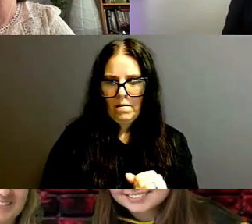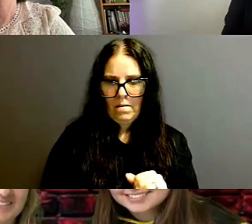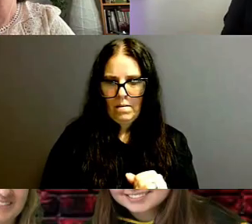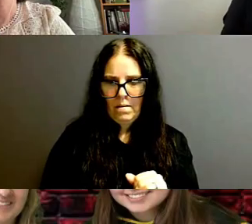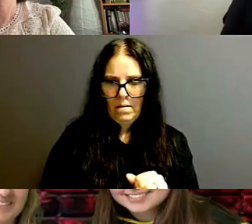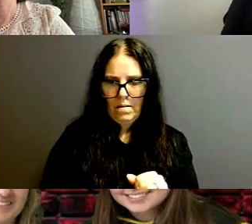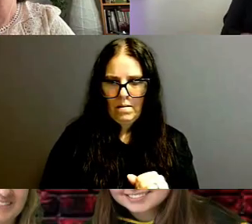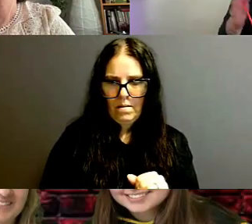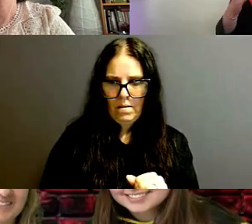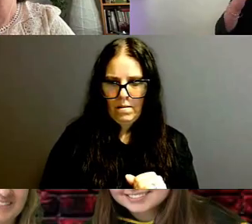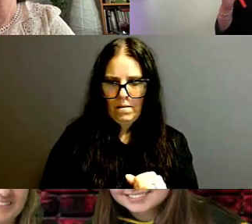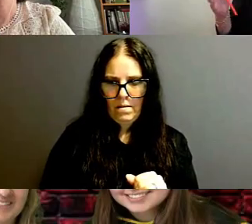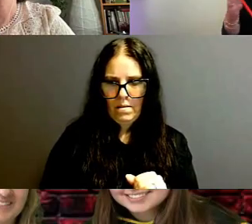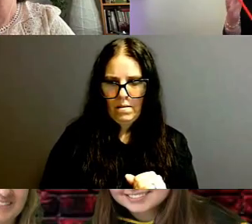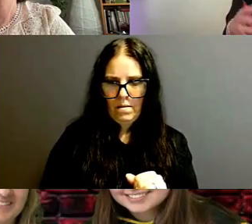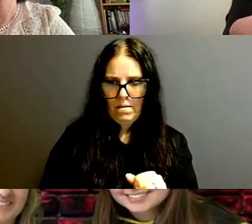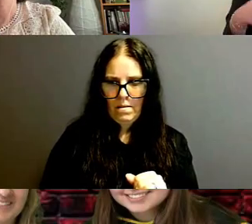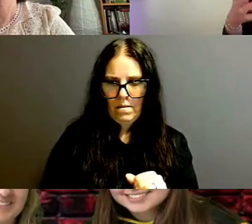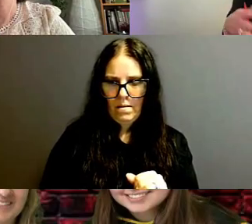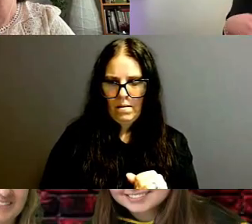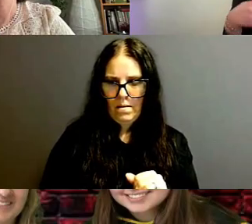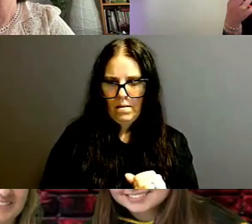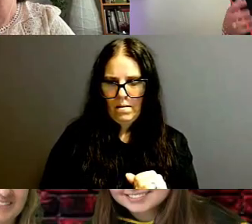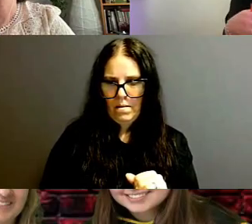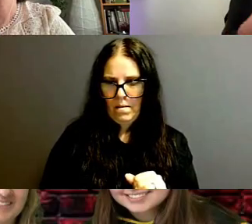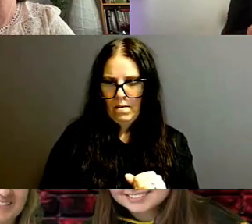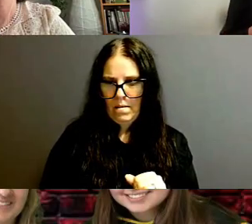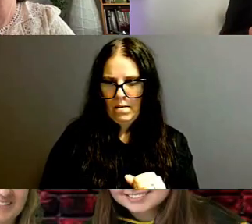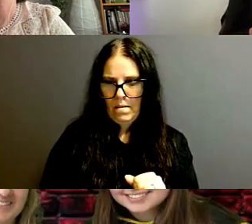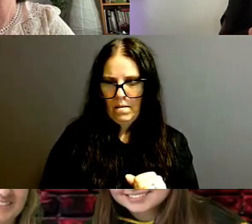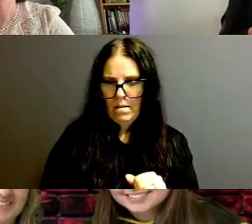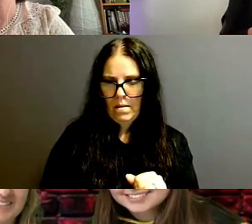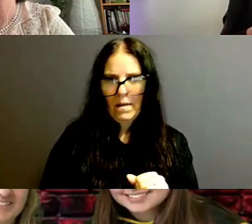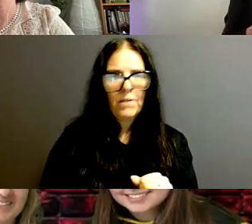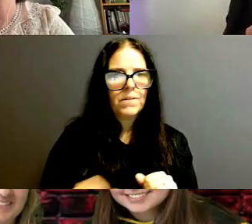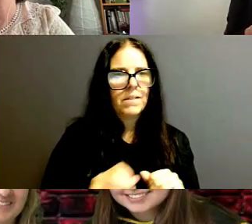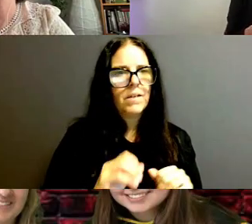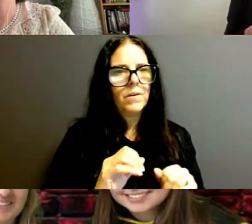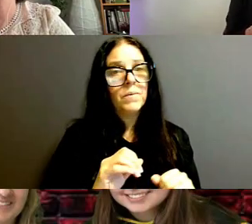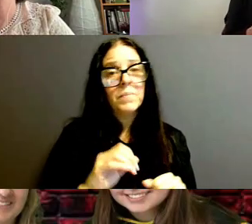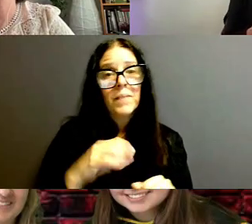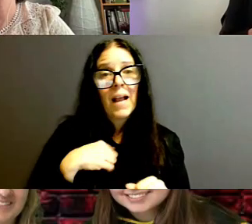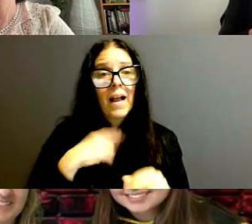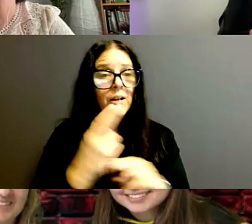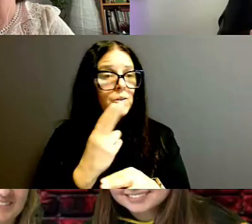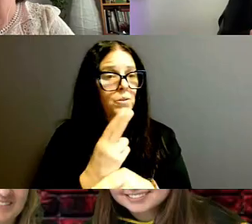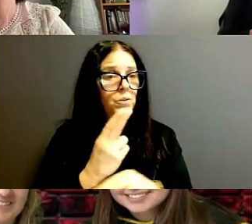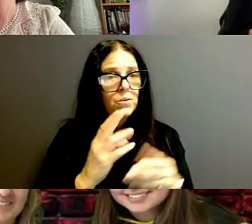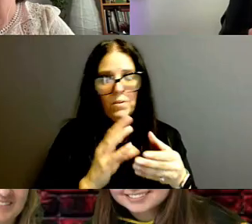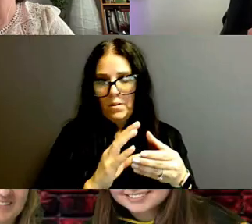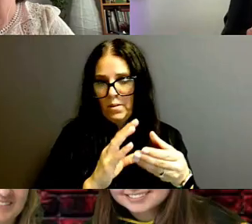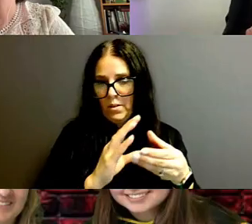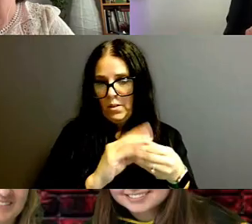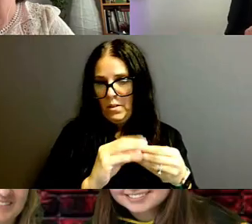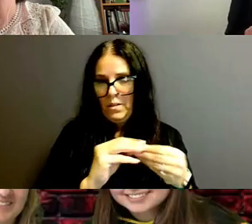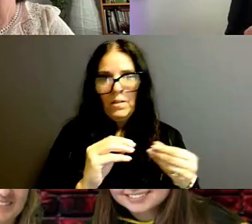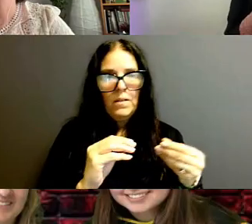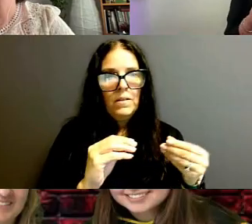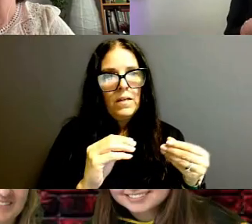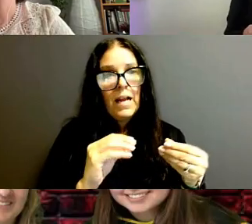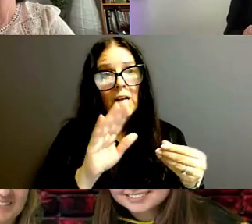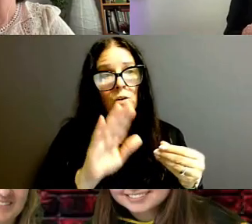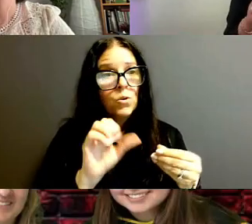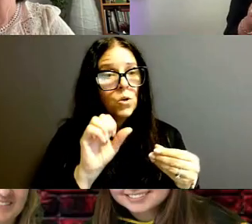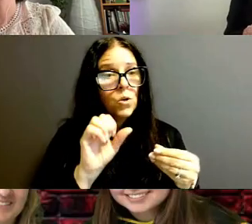have probably about 6 stories. Once you start using social media and your staff